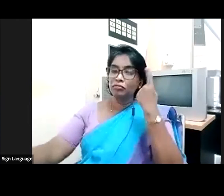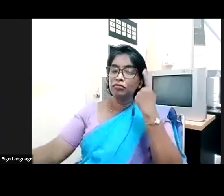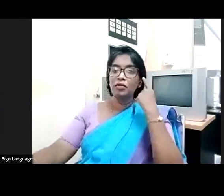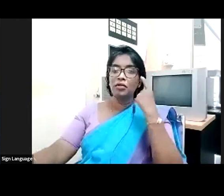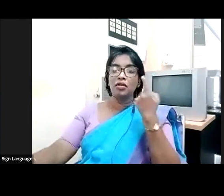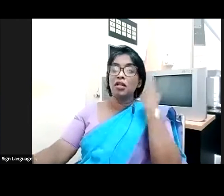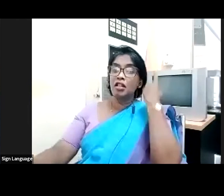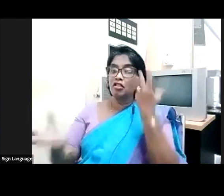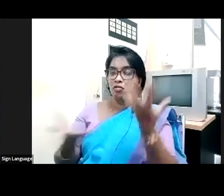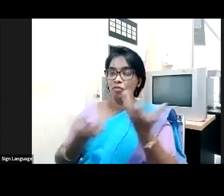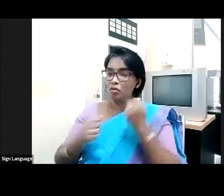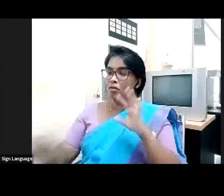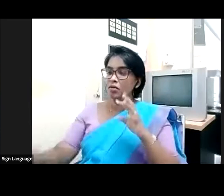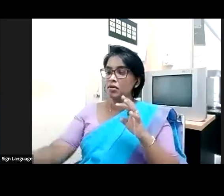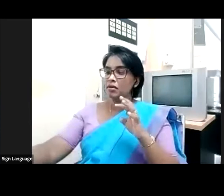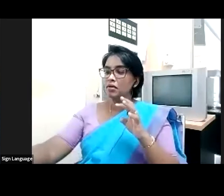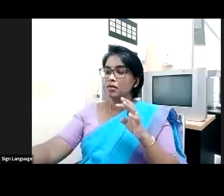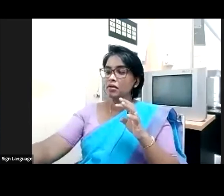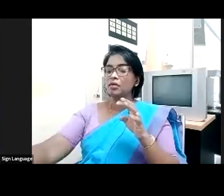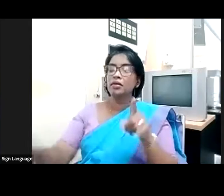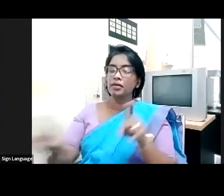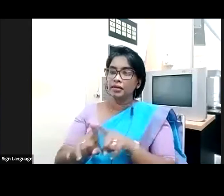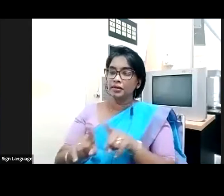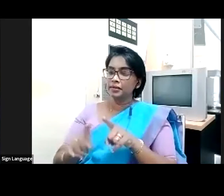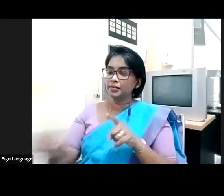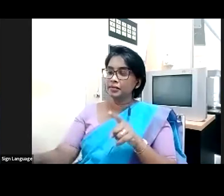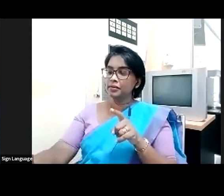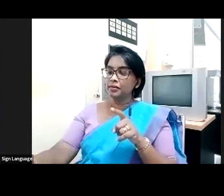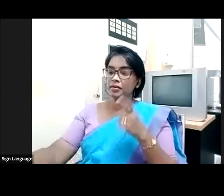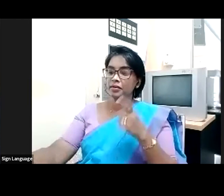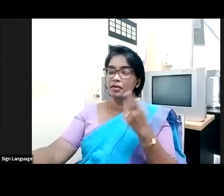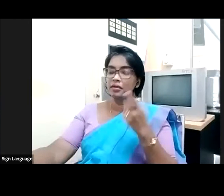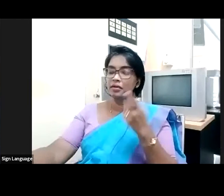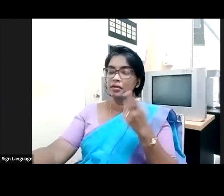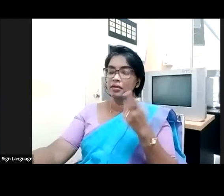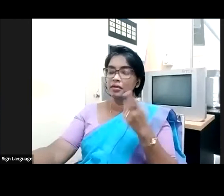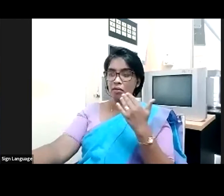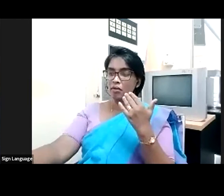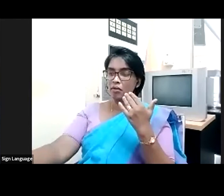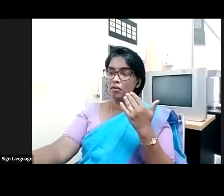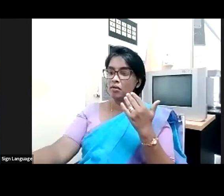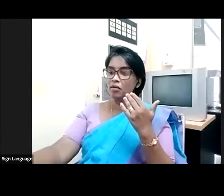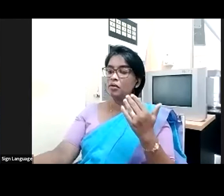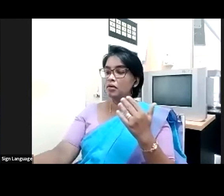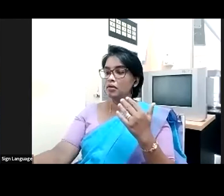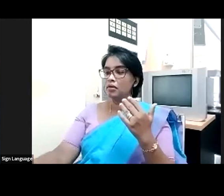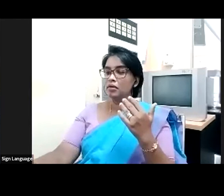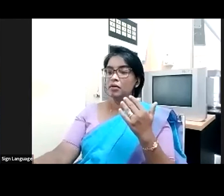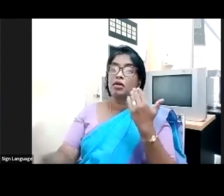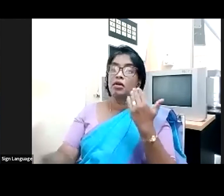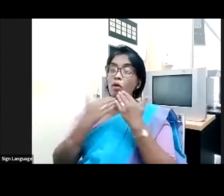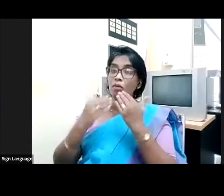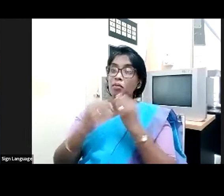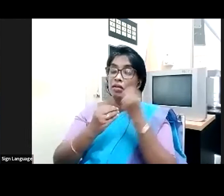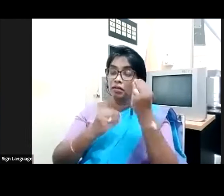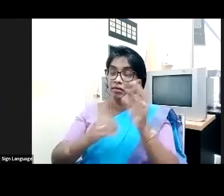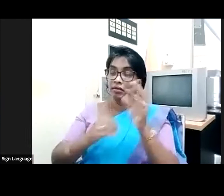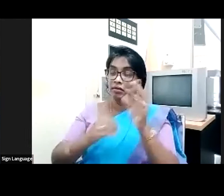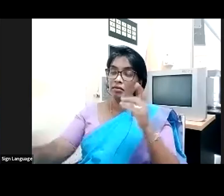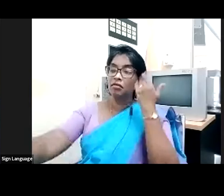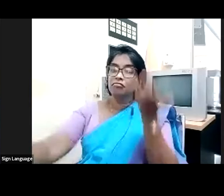telling and giving instructions, but taking the initiative and driving. That is also about risk